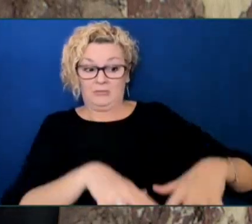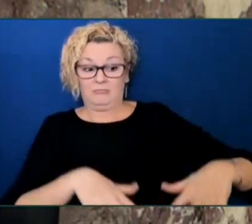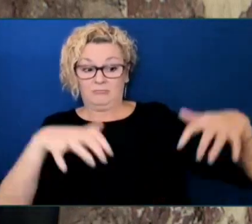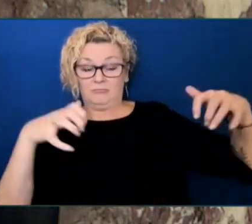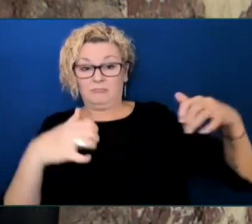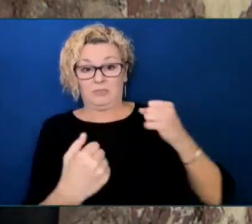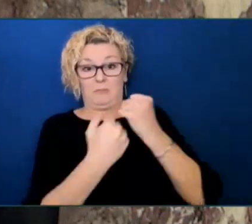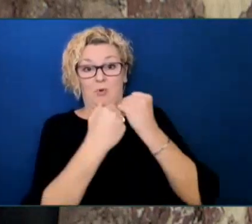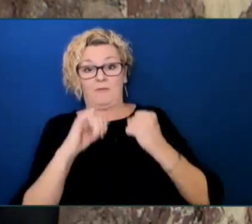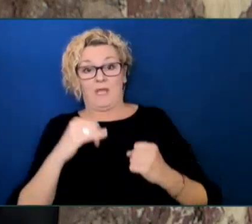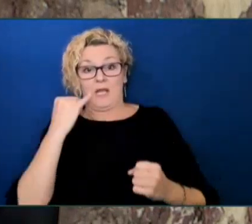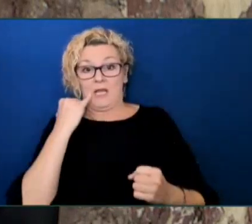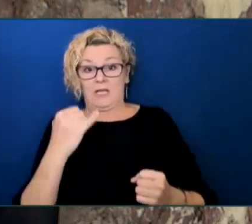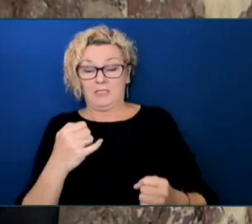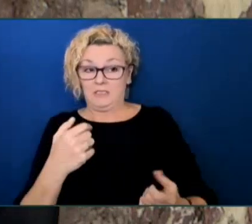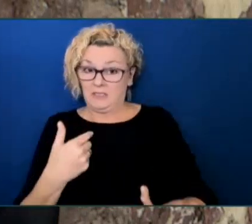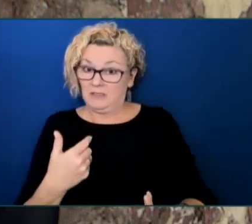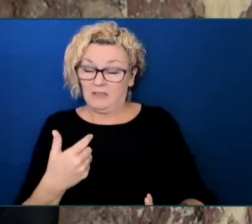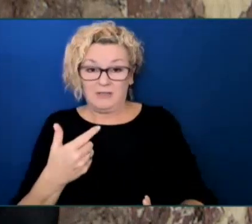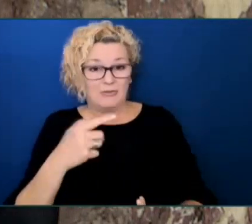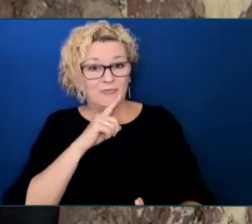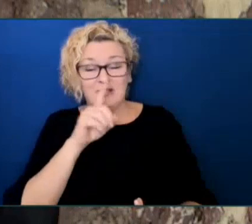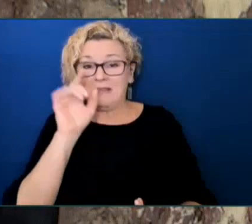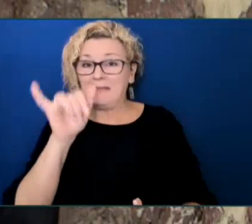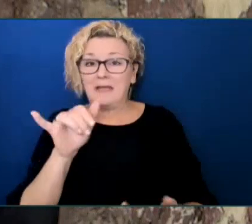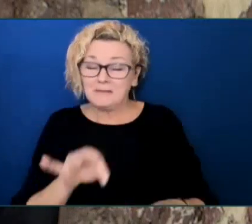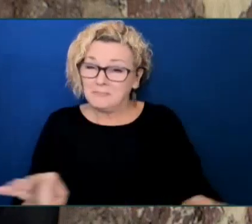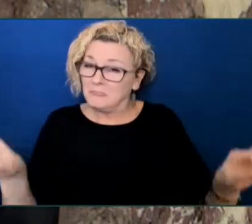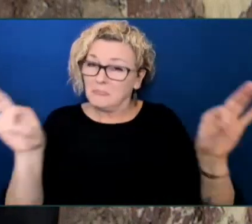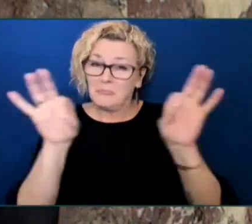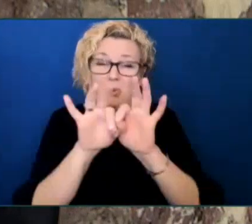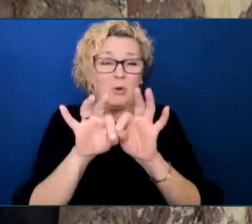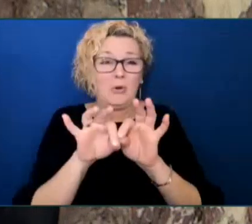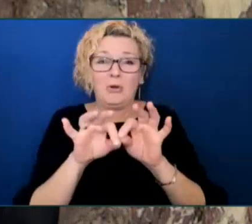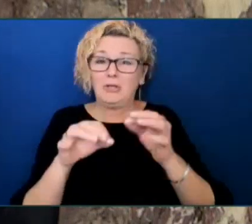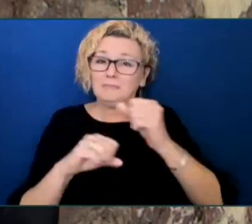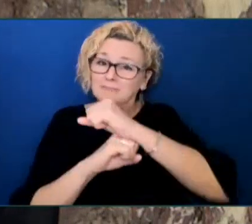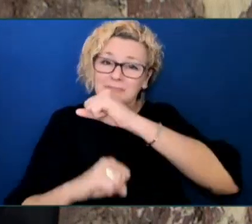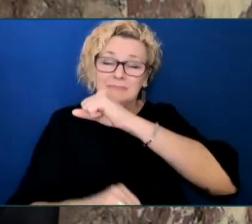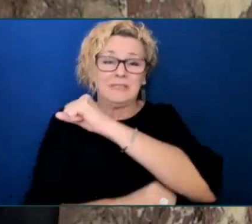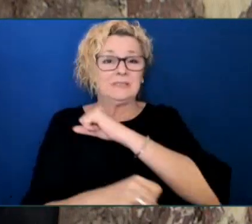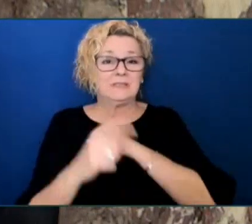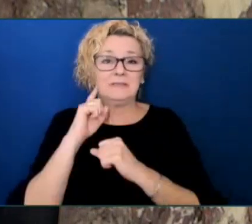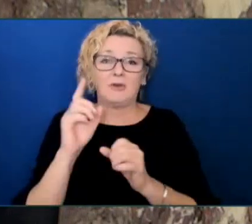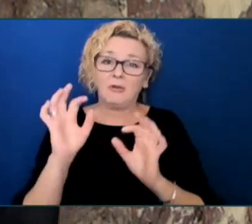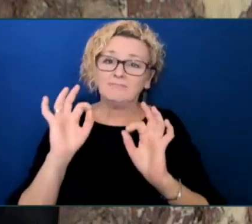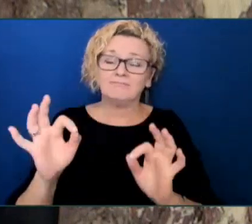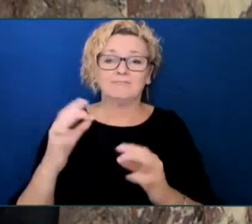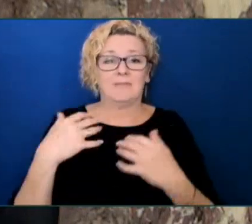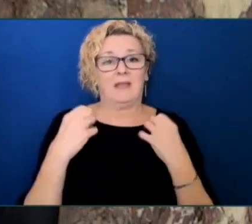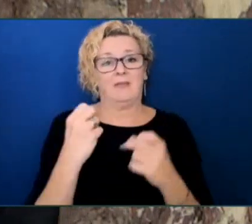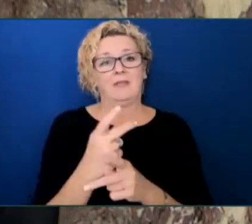is fundamental to the success of a healthcare system. It means that every part of our healthcare system